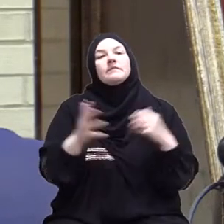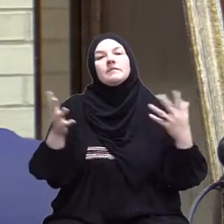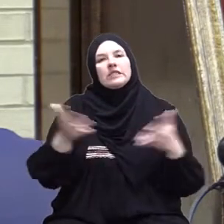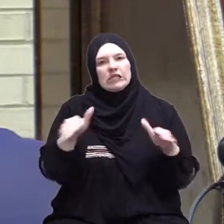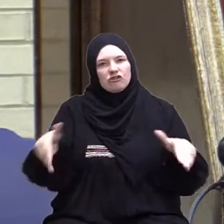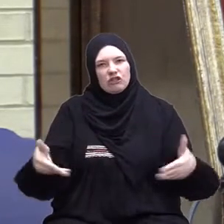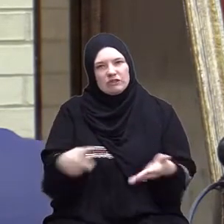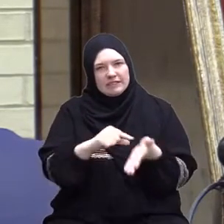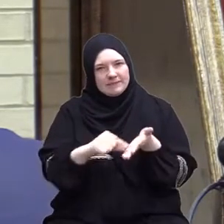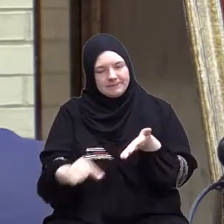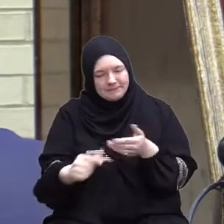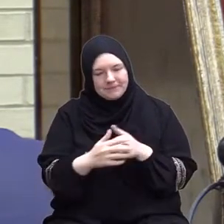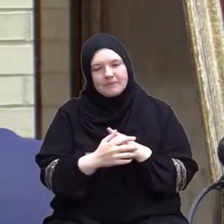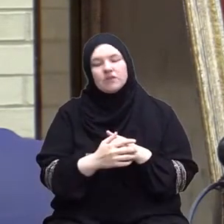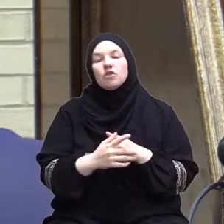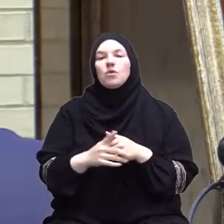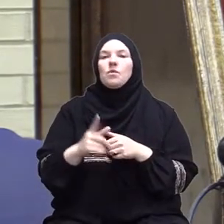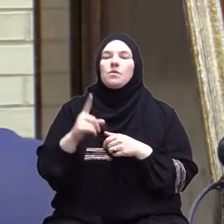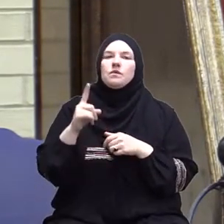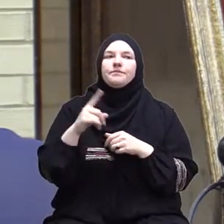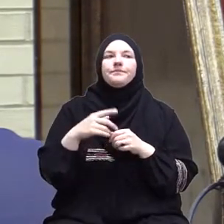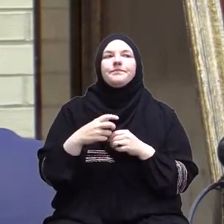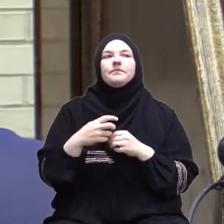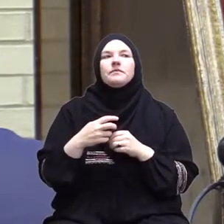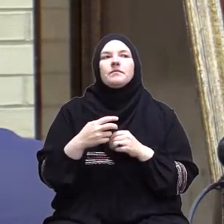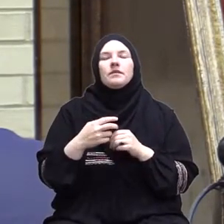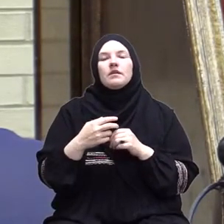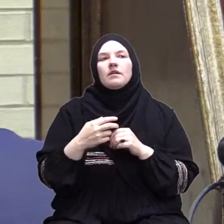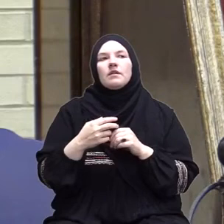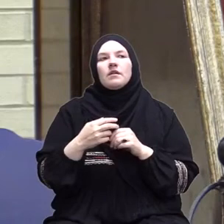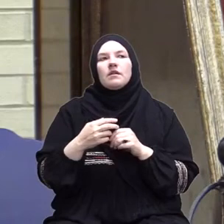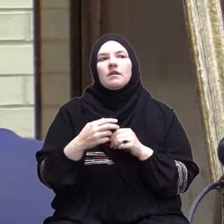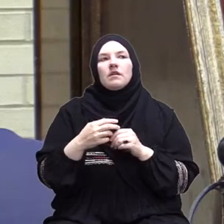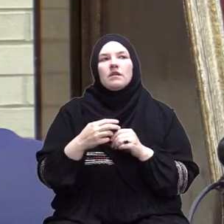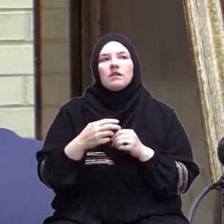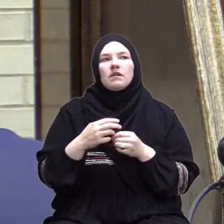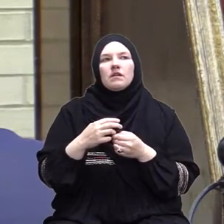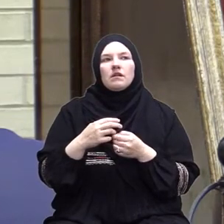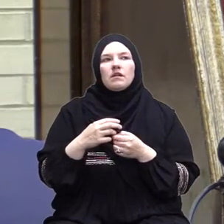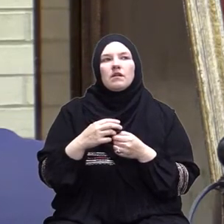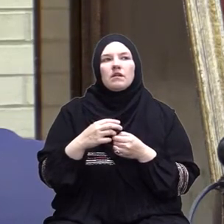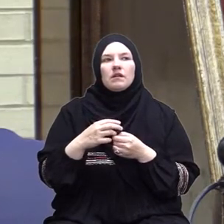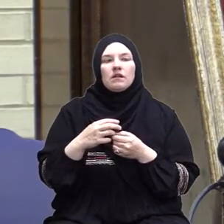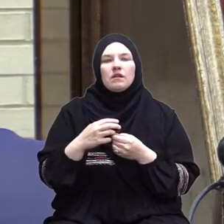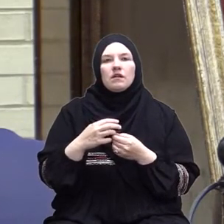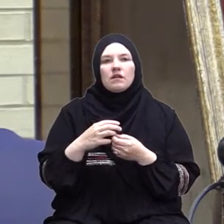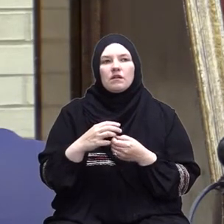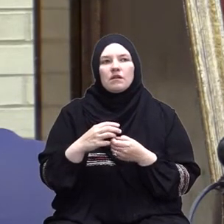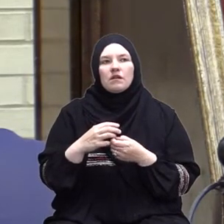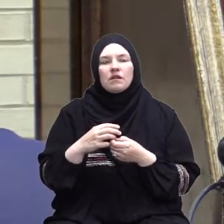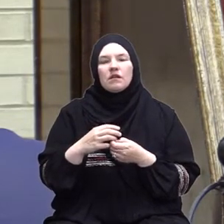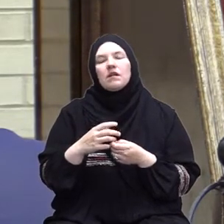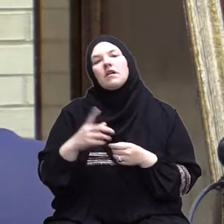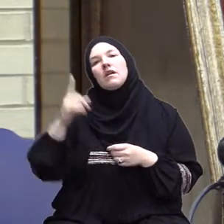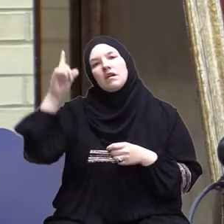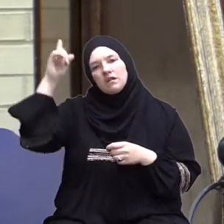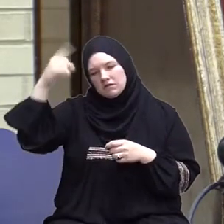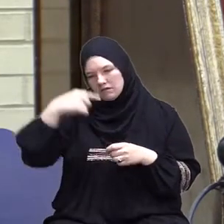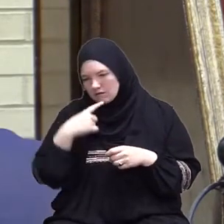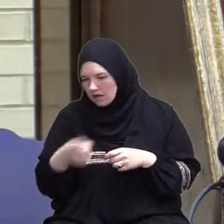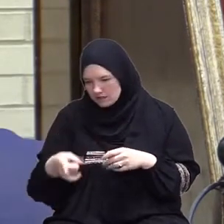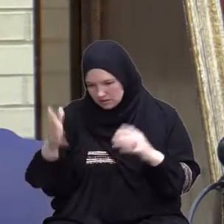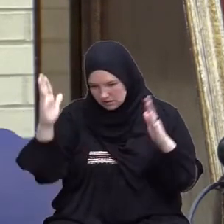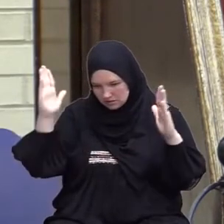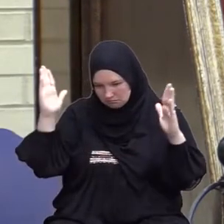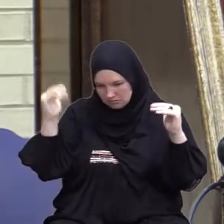the introduction. So this is the preface that I expect you to fulfill your commitment to the covenant